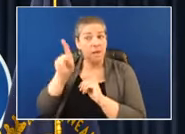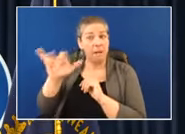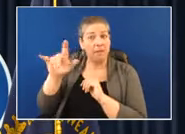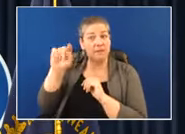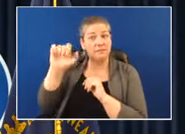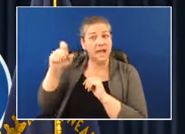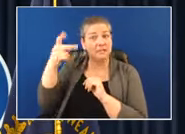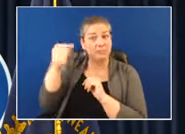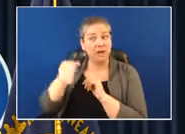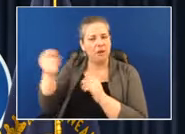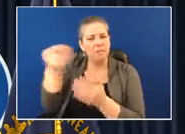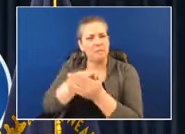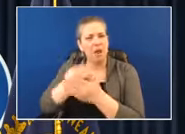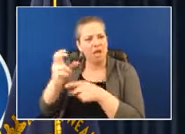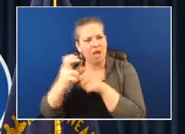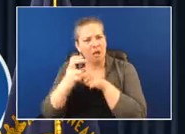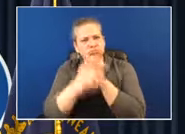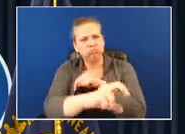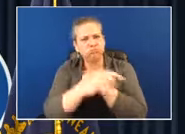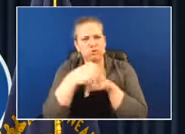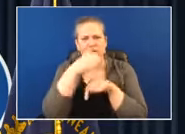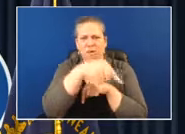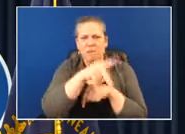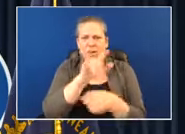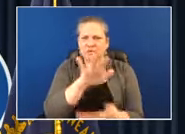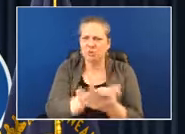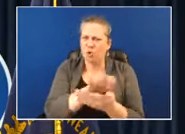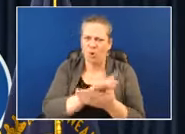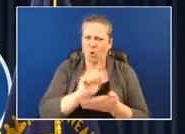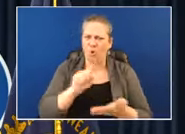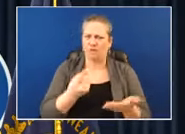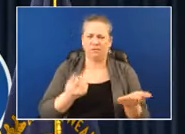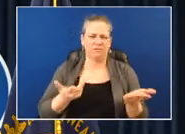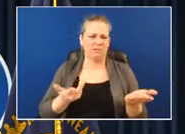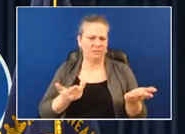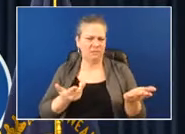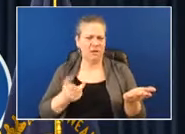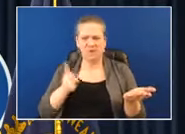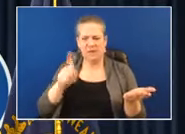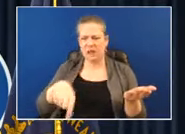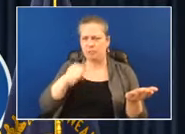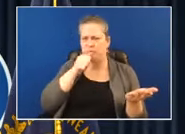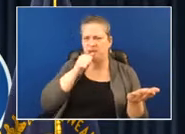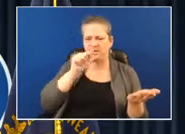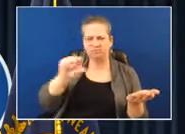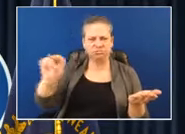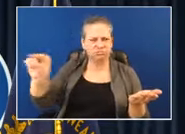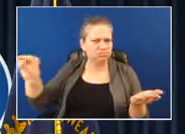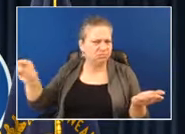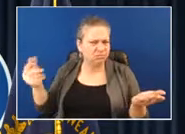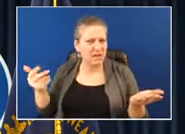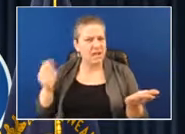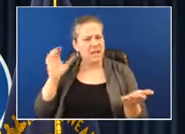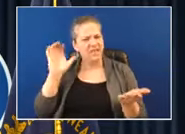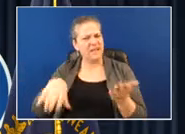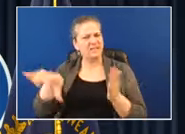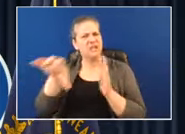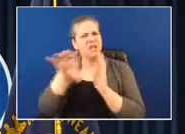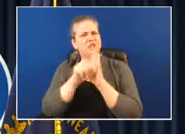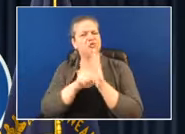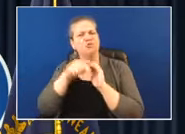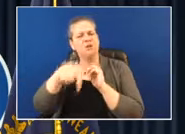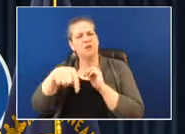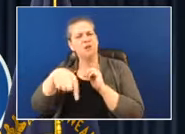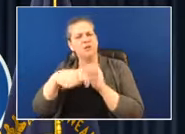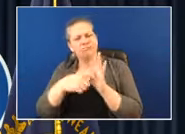believe, under the Constitution, can only go to public schools. This is a constitutional mandate, and the Kentucky Supreme Court has upheld